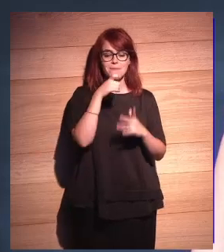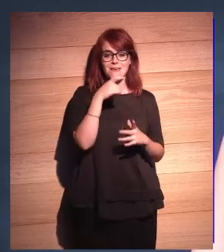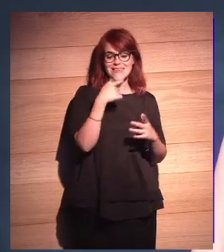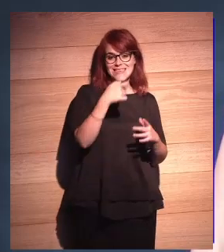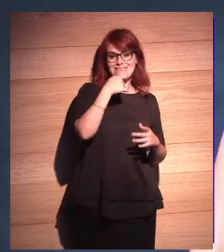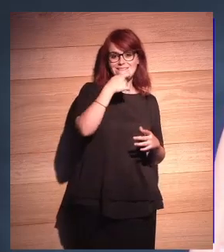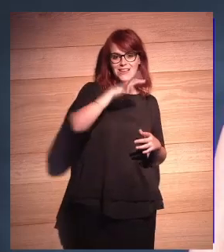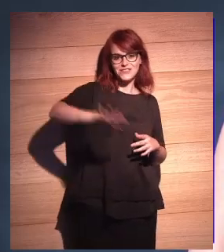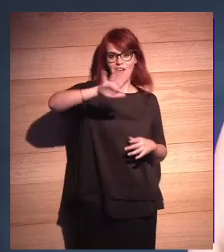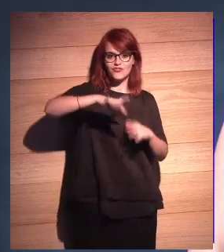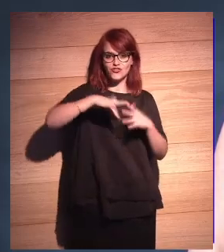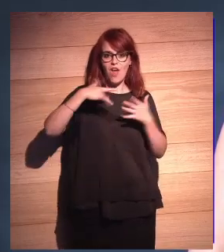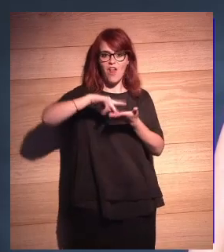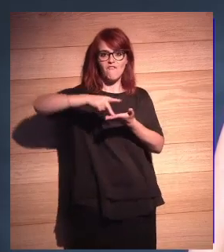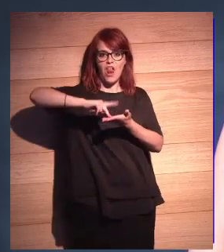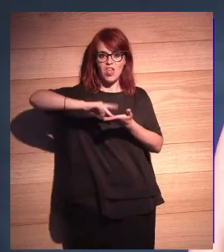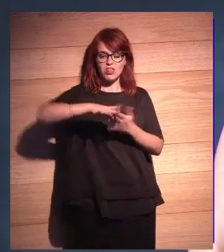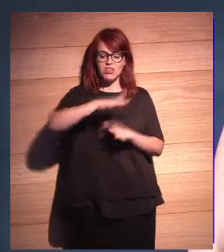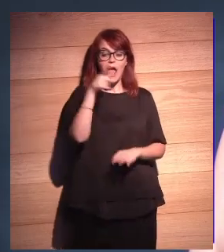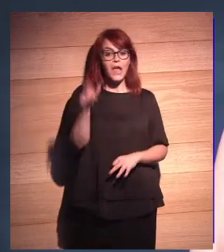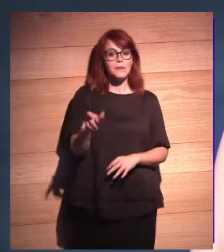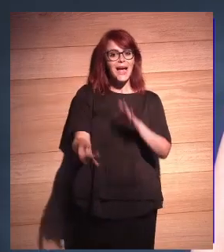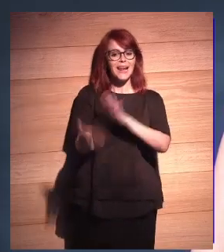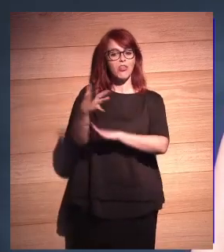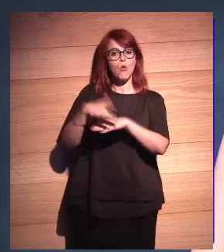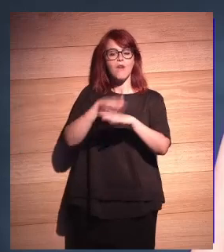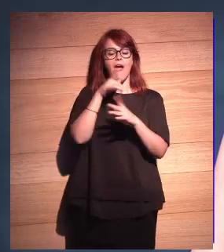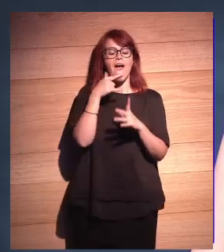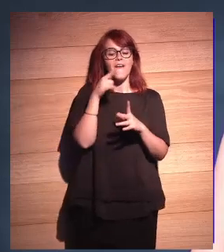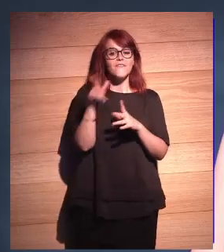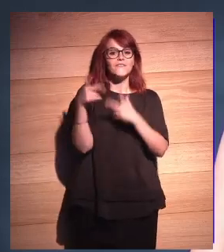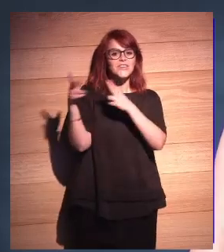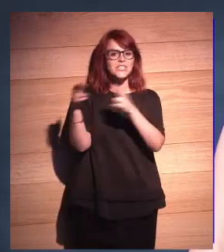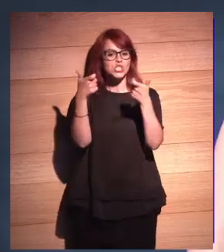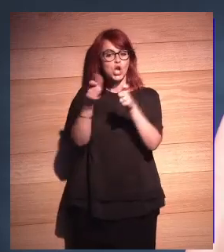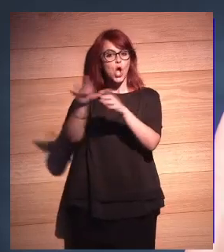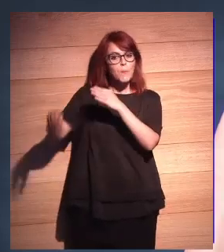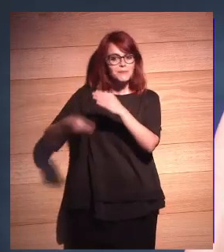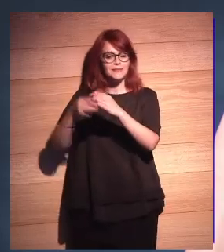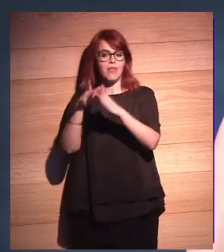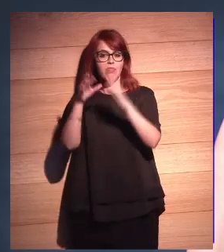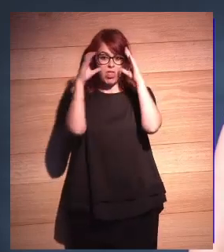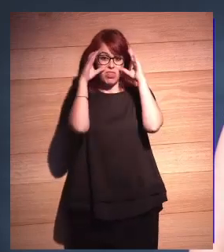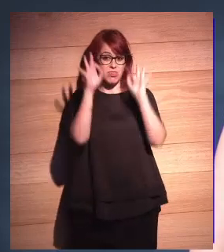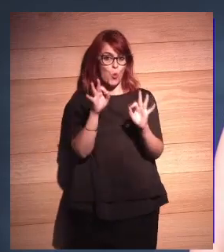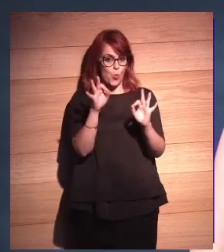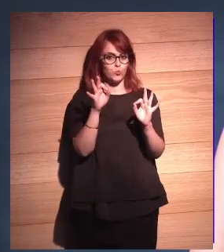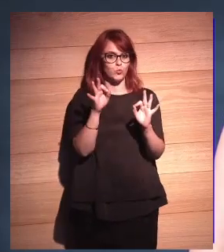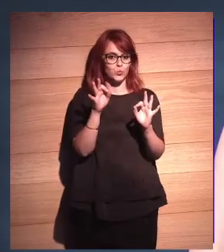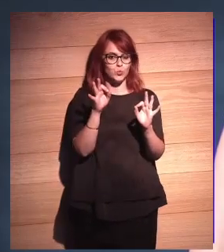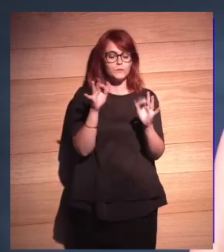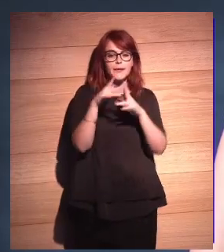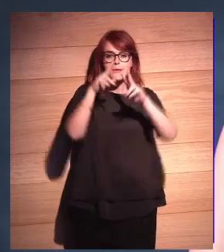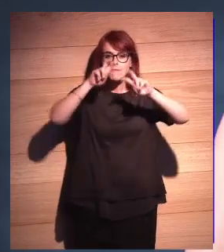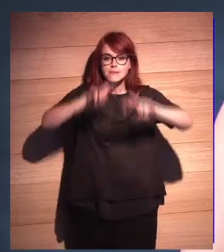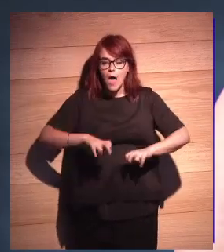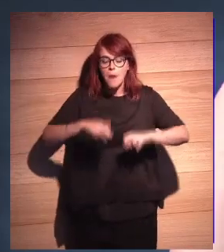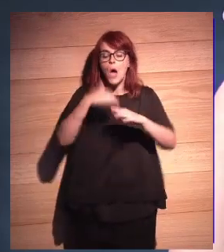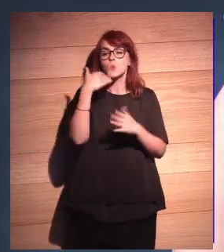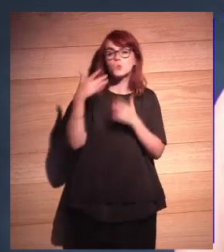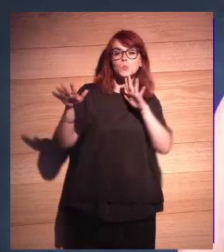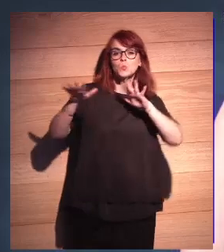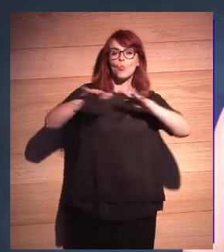the creation of a new version of Giselle, had created an extended version that complemented the Giselle version,